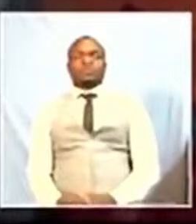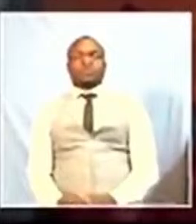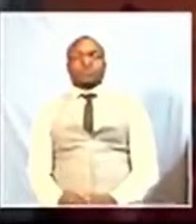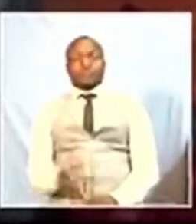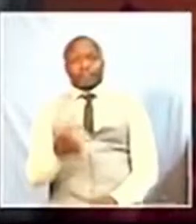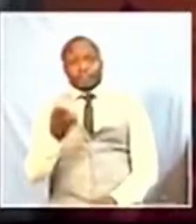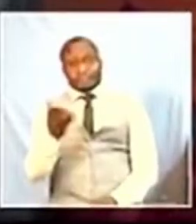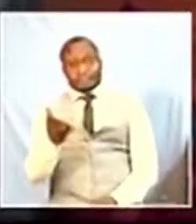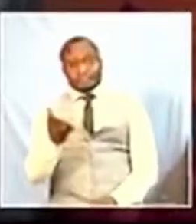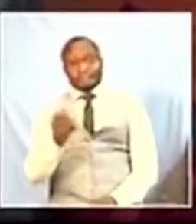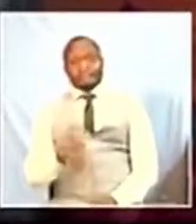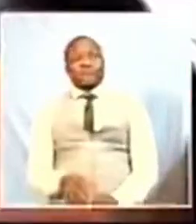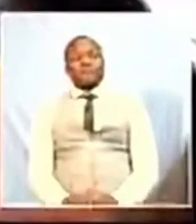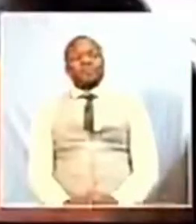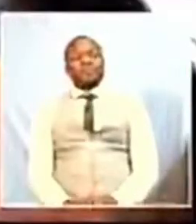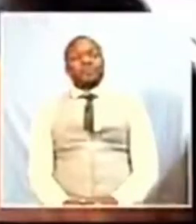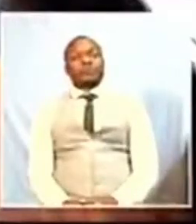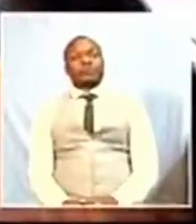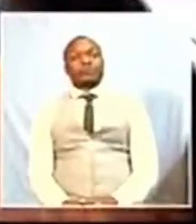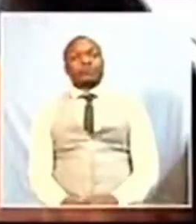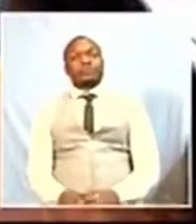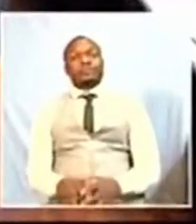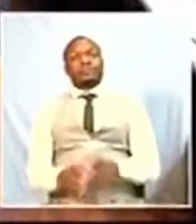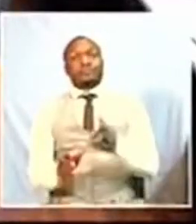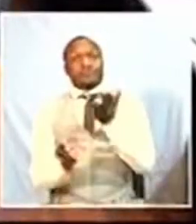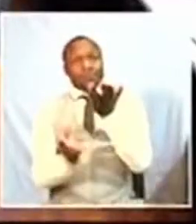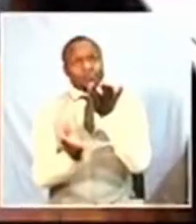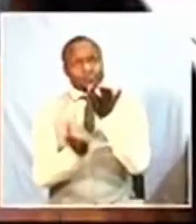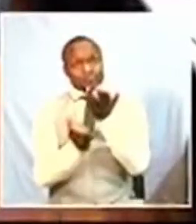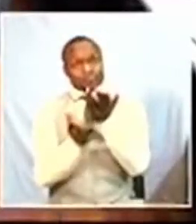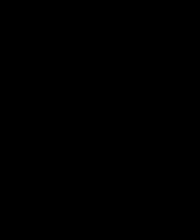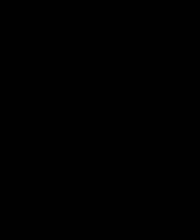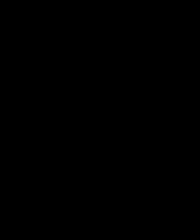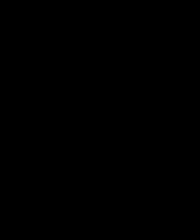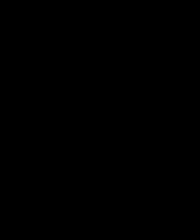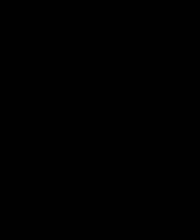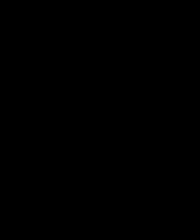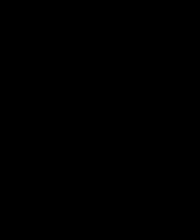Yes, we are there. On the Appendix 7, that's where we